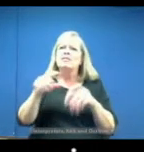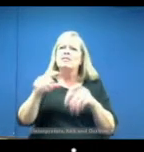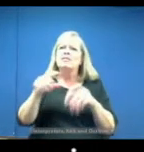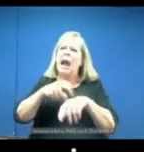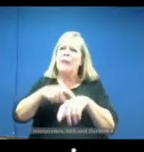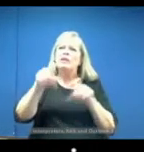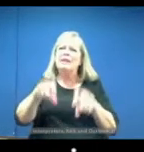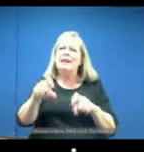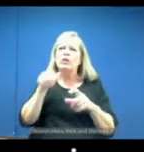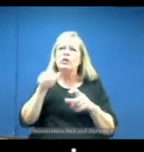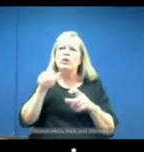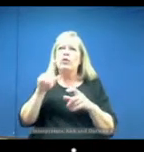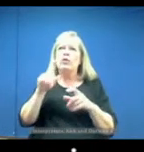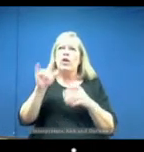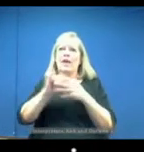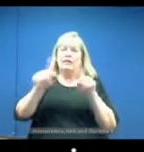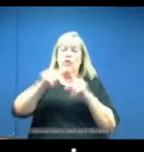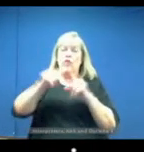the concept.